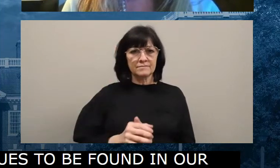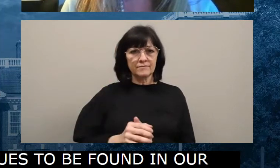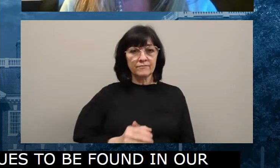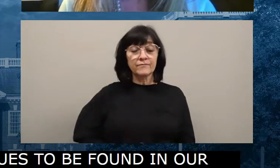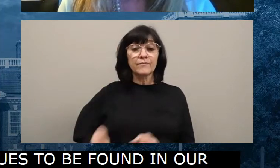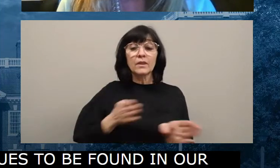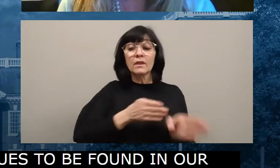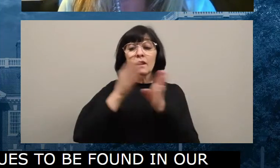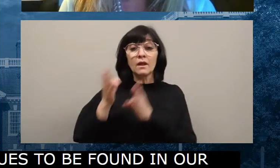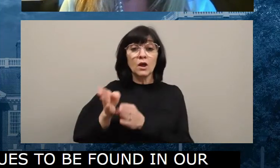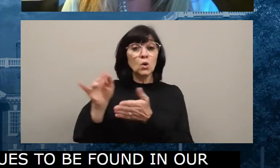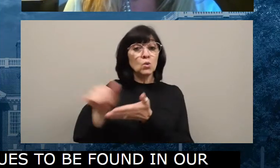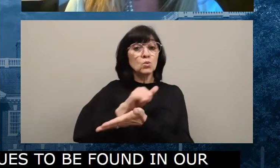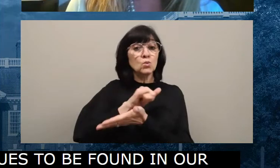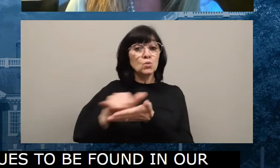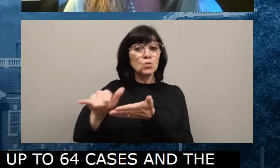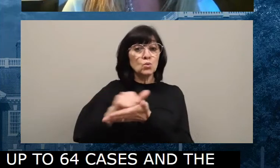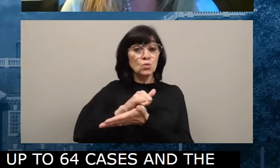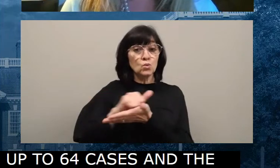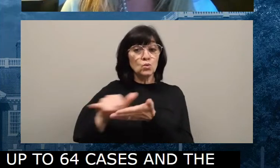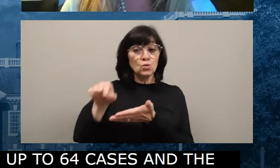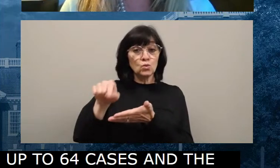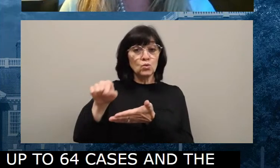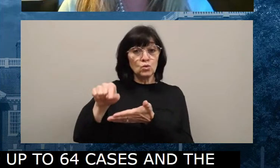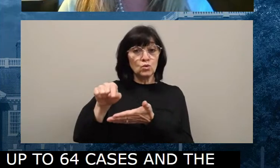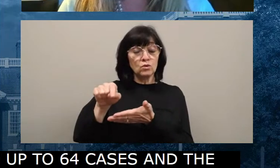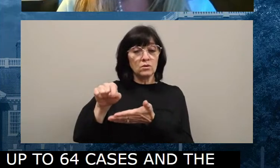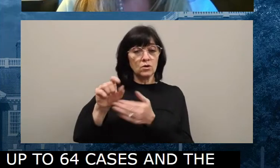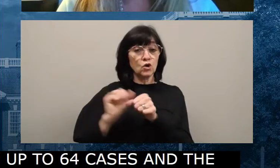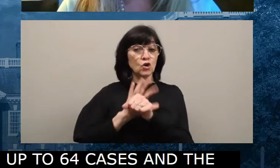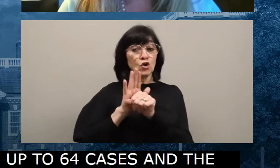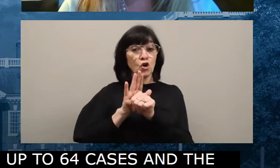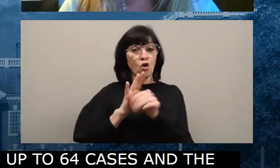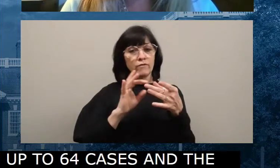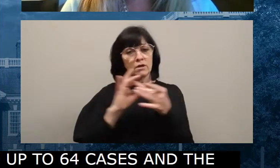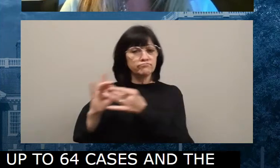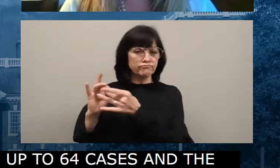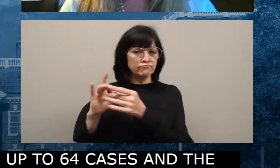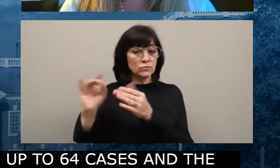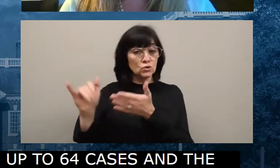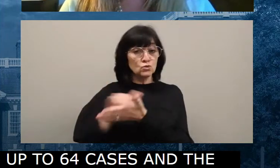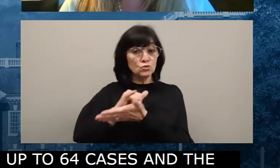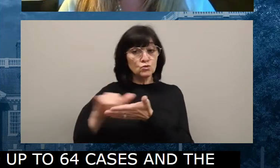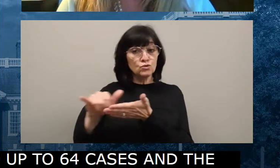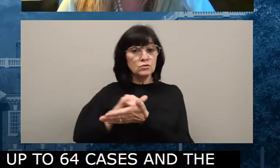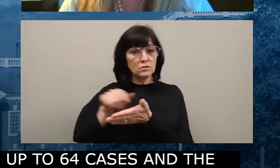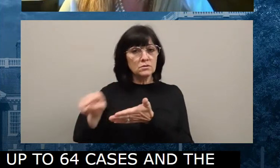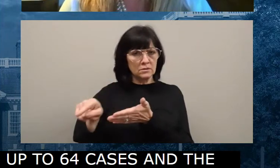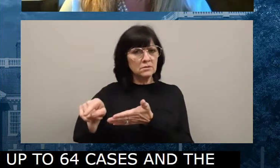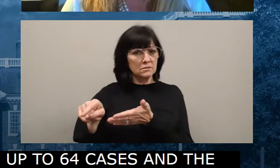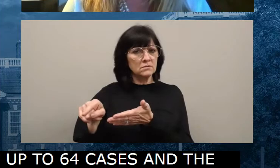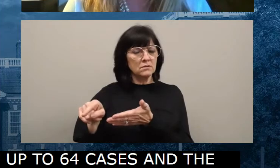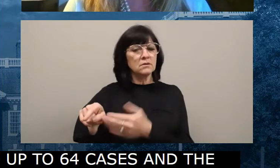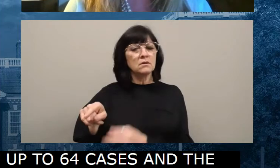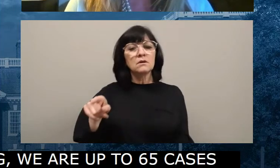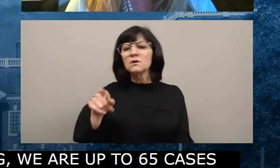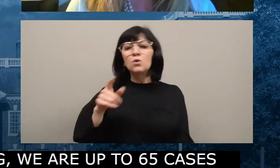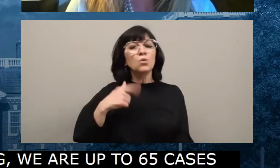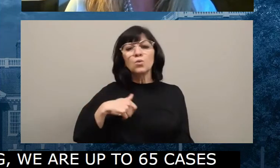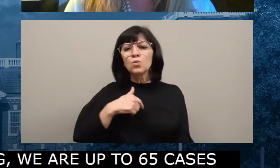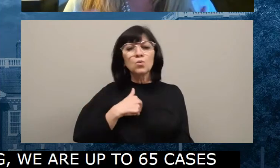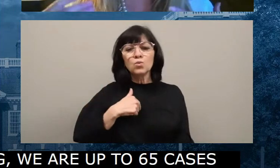York variant. Now, I want to note that this is certainly not the number of variant cases that we have in Delaware. We are